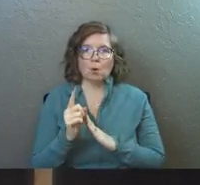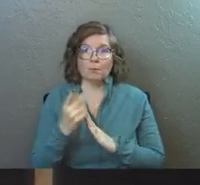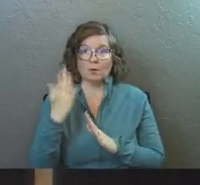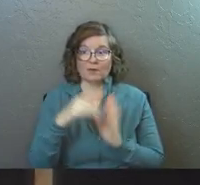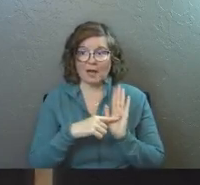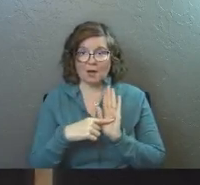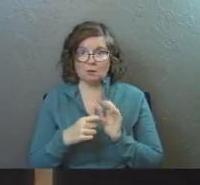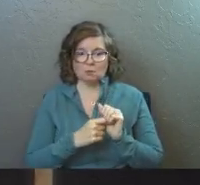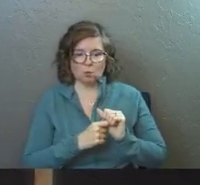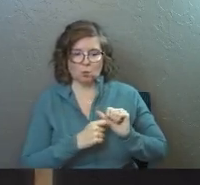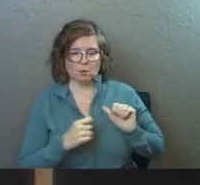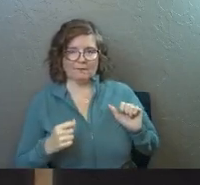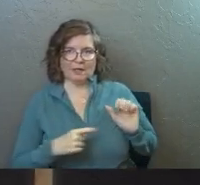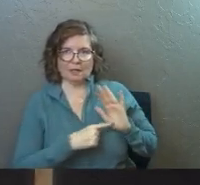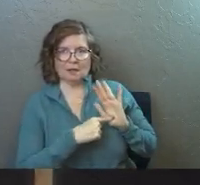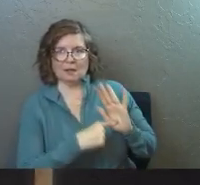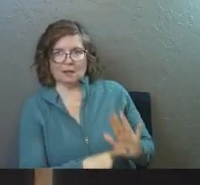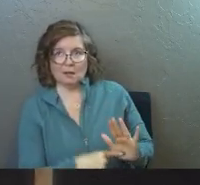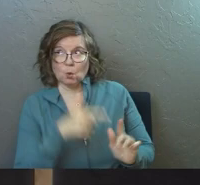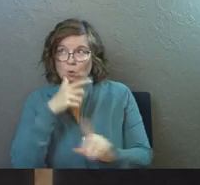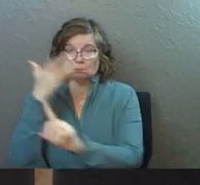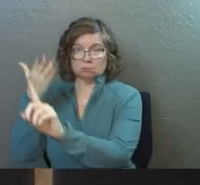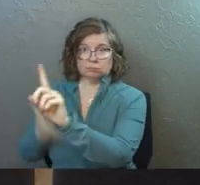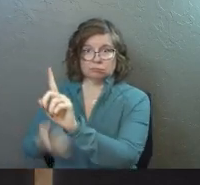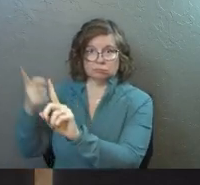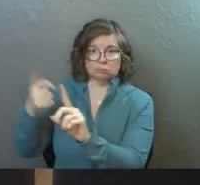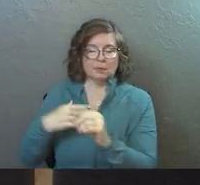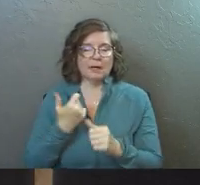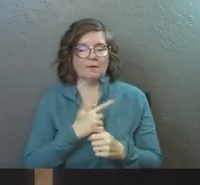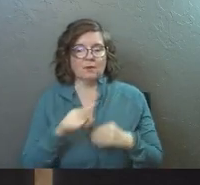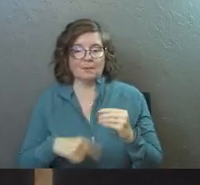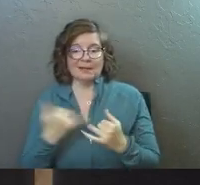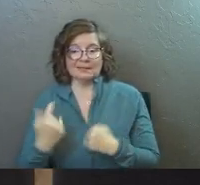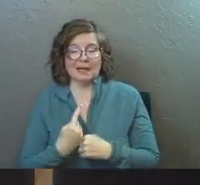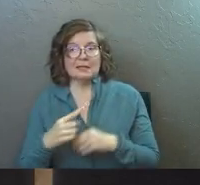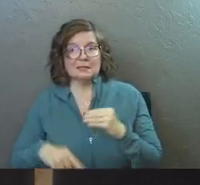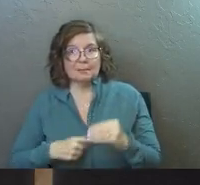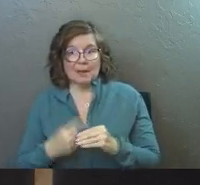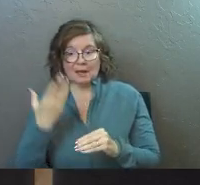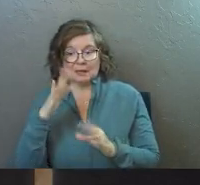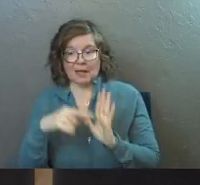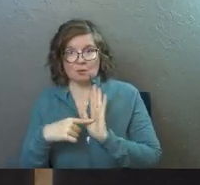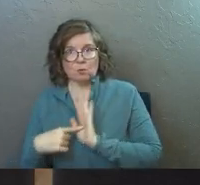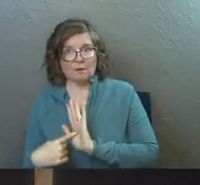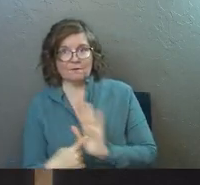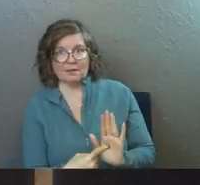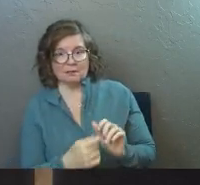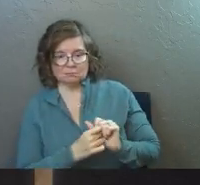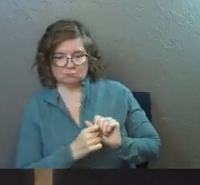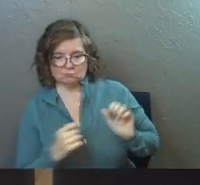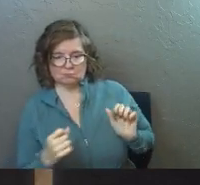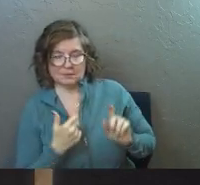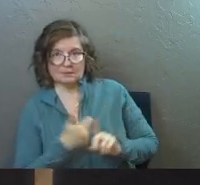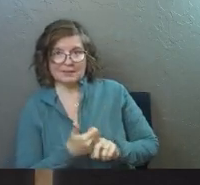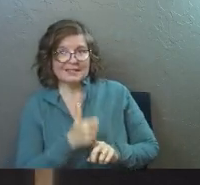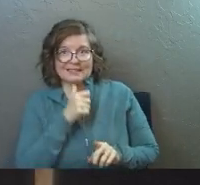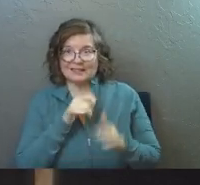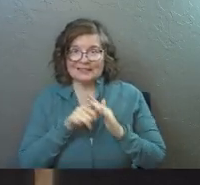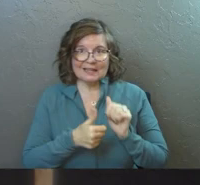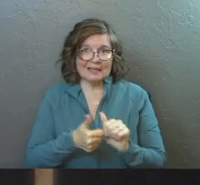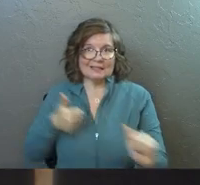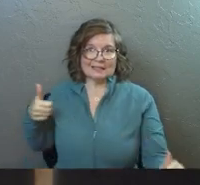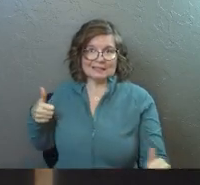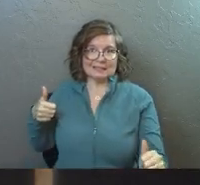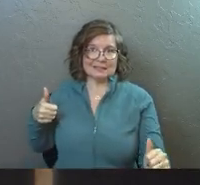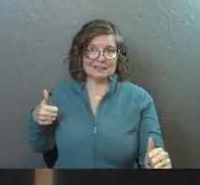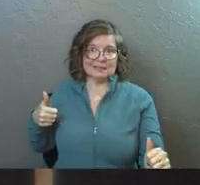God revealing who he is. And that's what everything about today is about, is God revealing himself, because he does not stay distant.